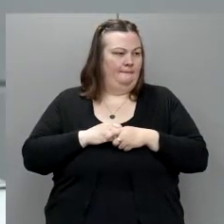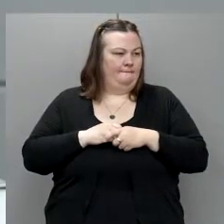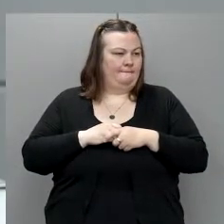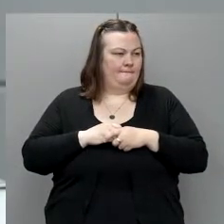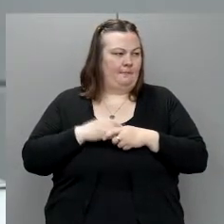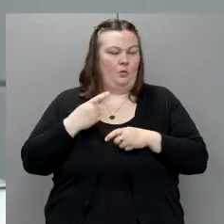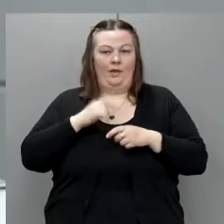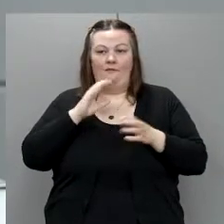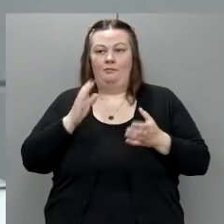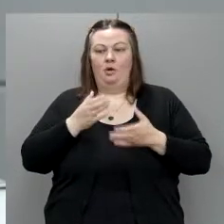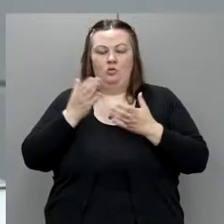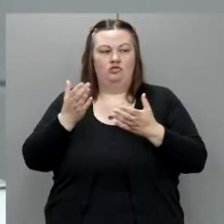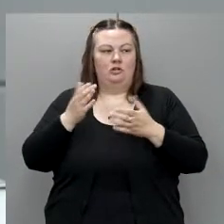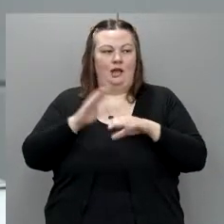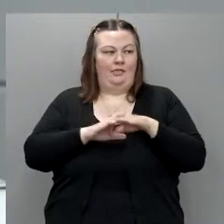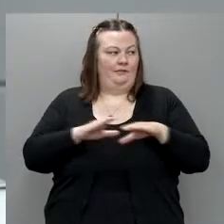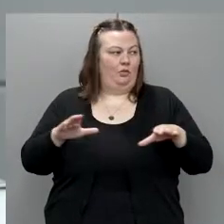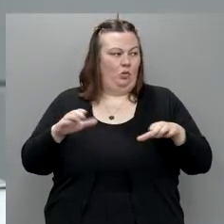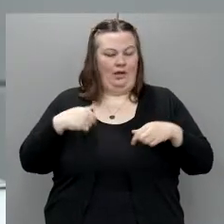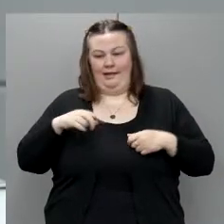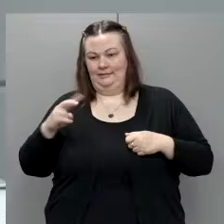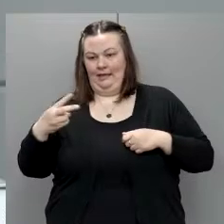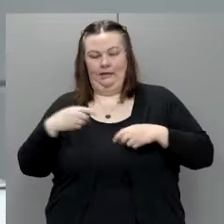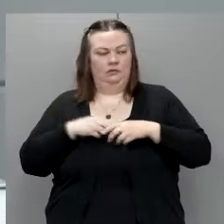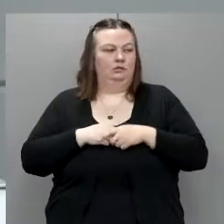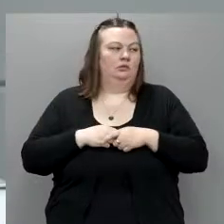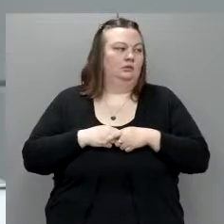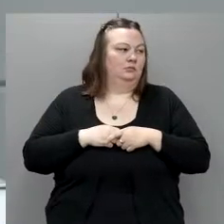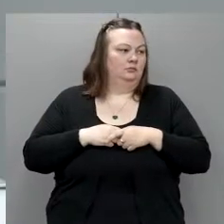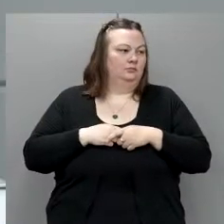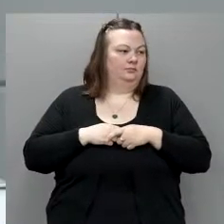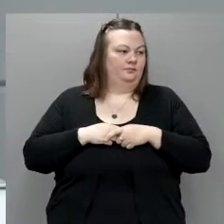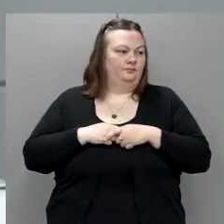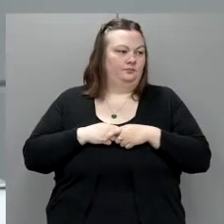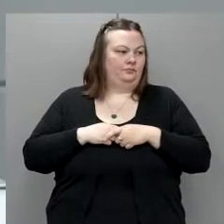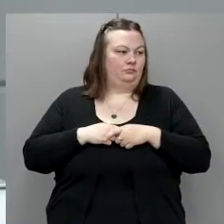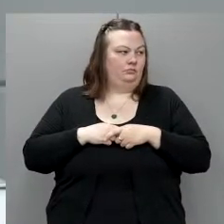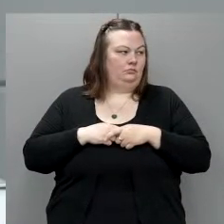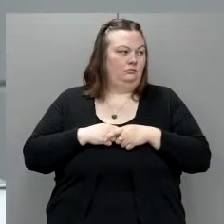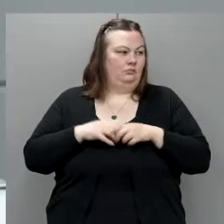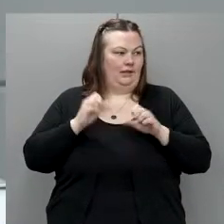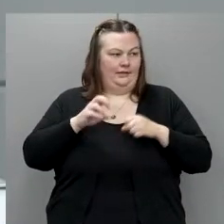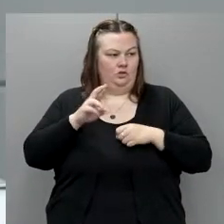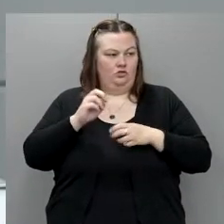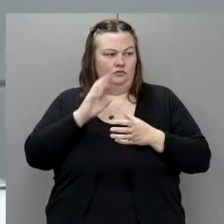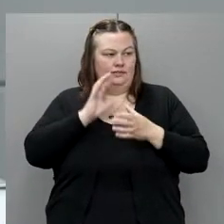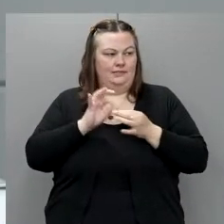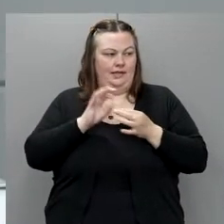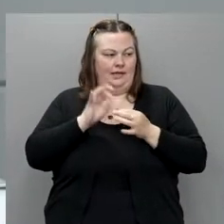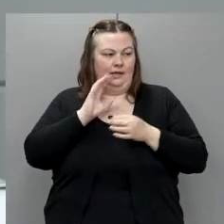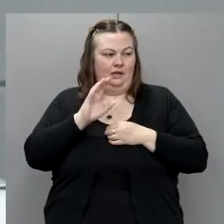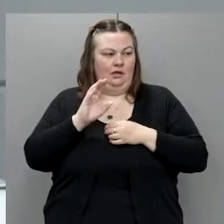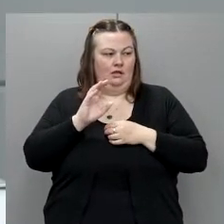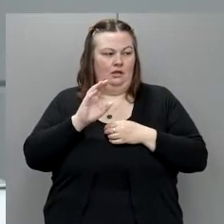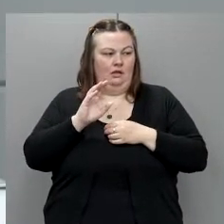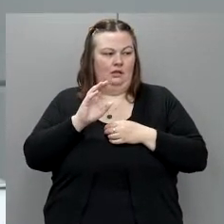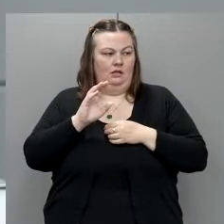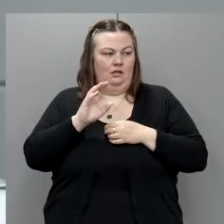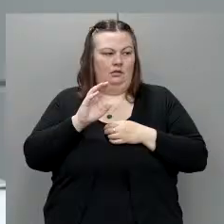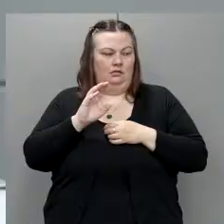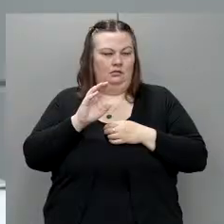We have a motion on the floor I second it. and a second. Could you restate the motion, please?